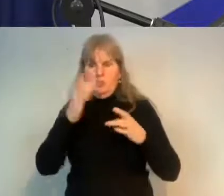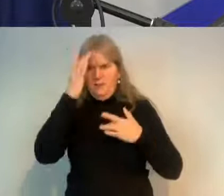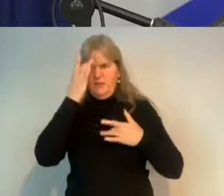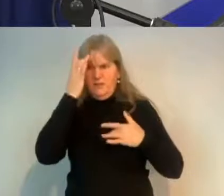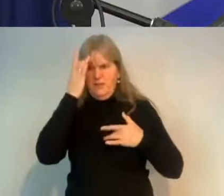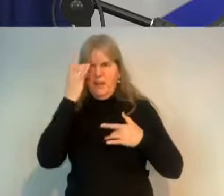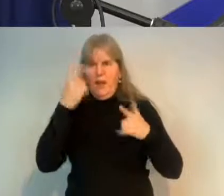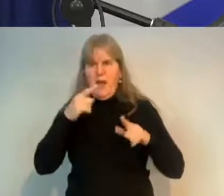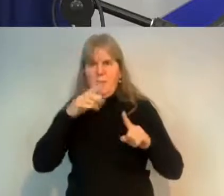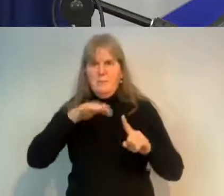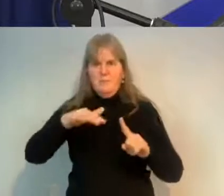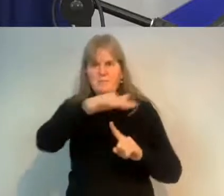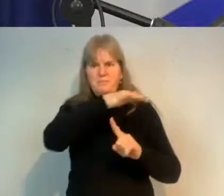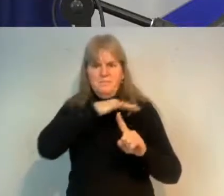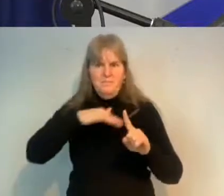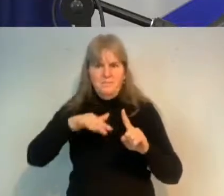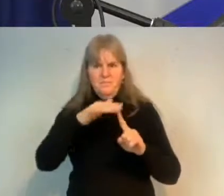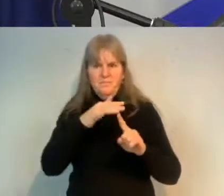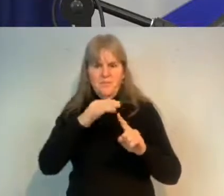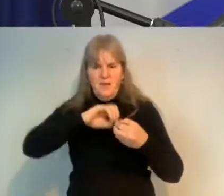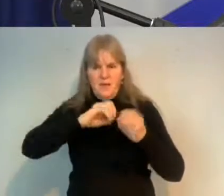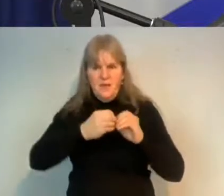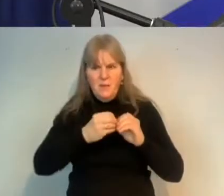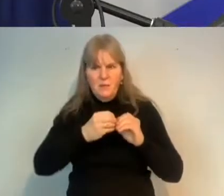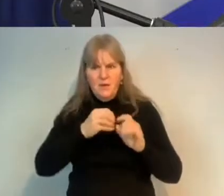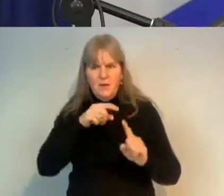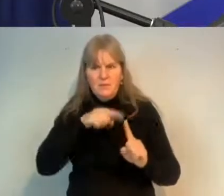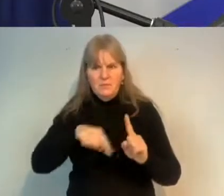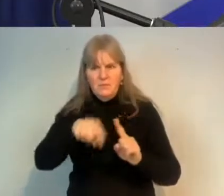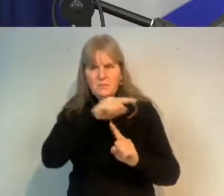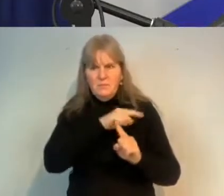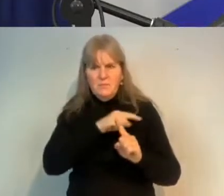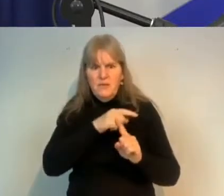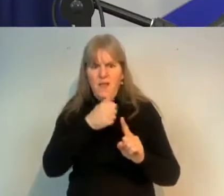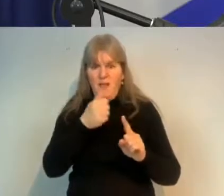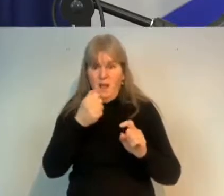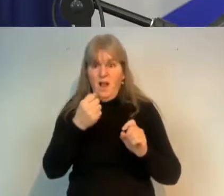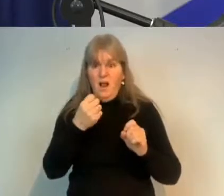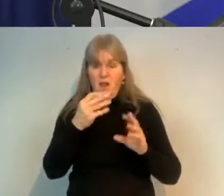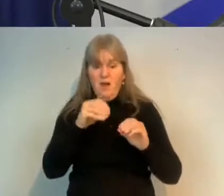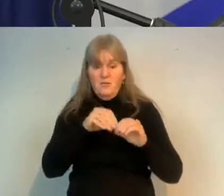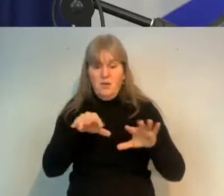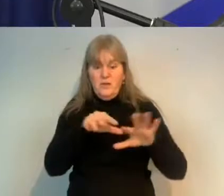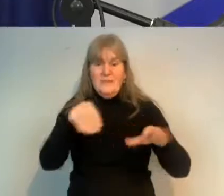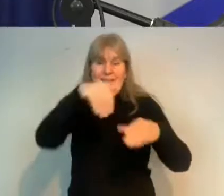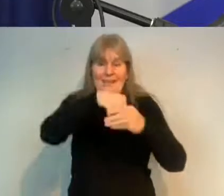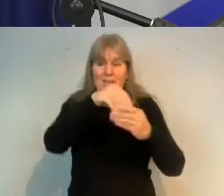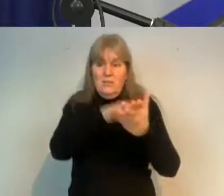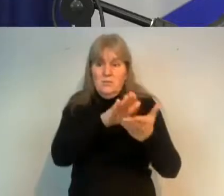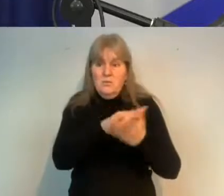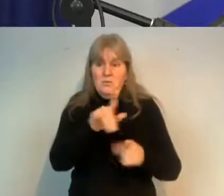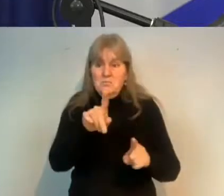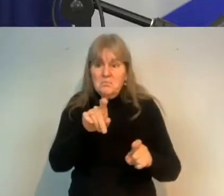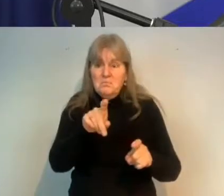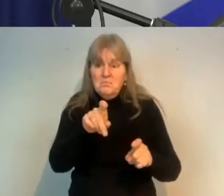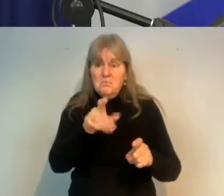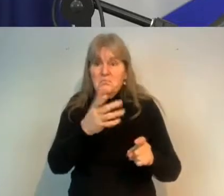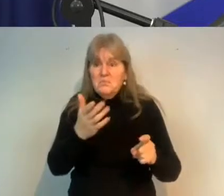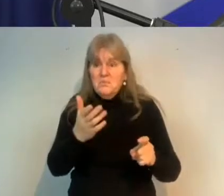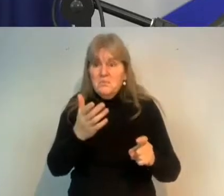watching number of cases. We are watching, is there transmission in school? So when we see cases amongst school-age